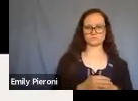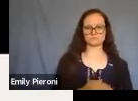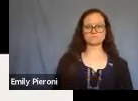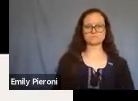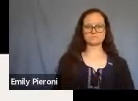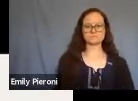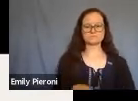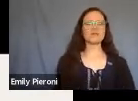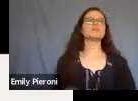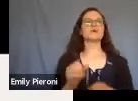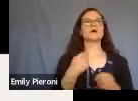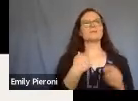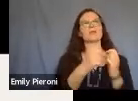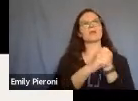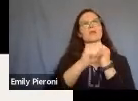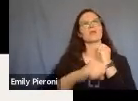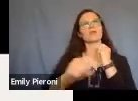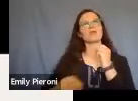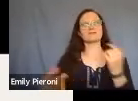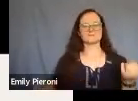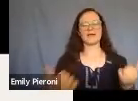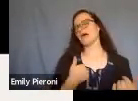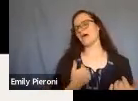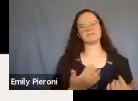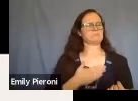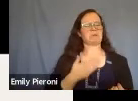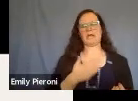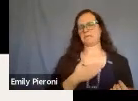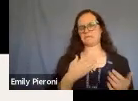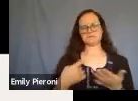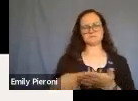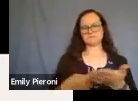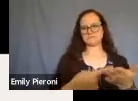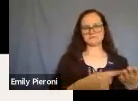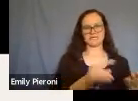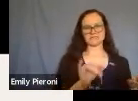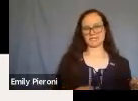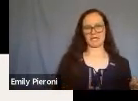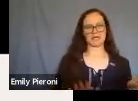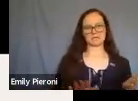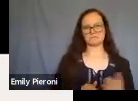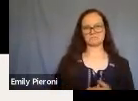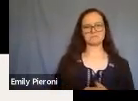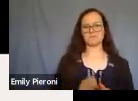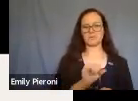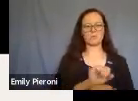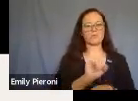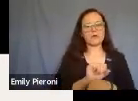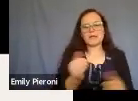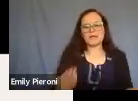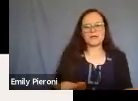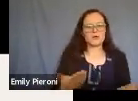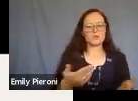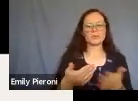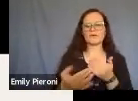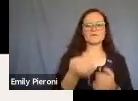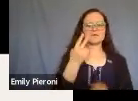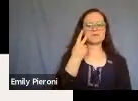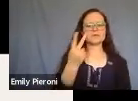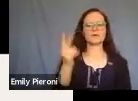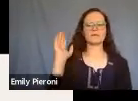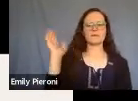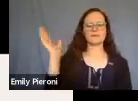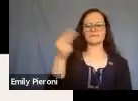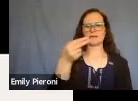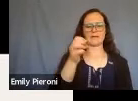so I'm just rambling now on it. I'd be happy to talk to anybody about the work here or what you saw in the presentations or hemp.